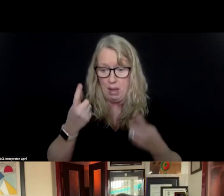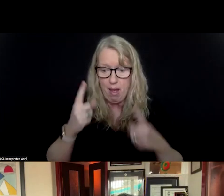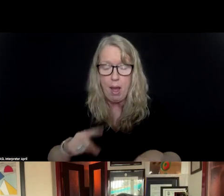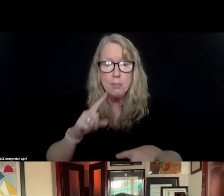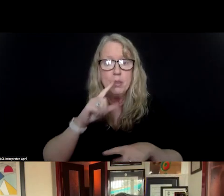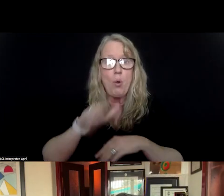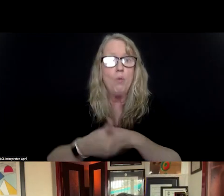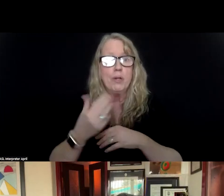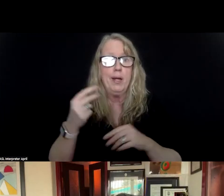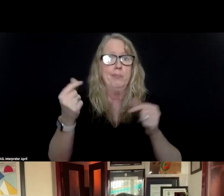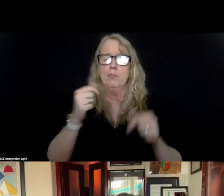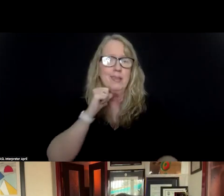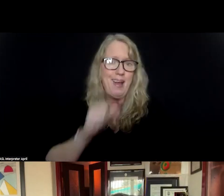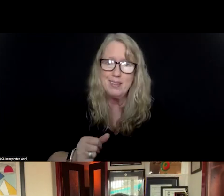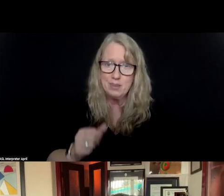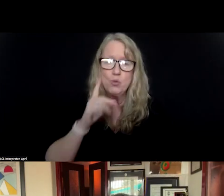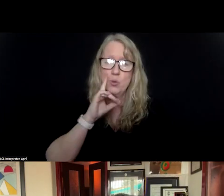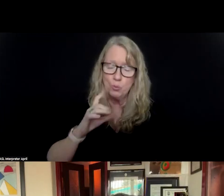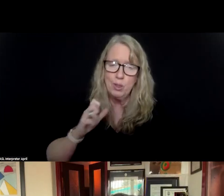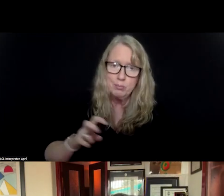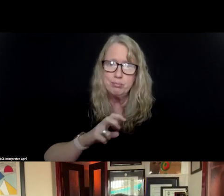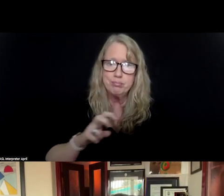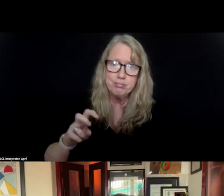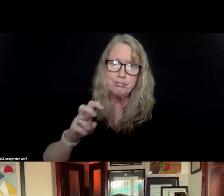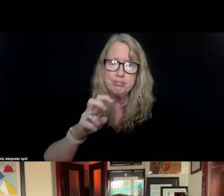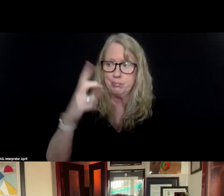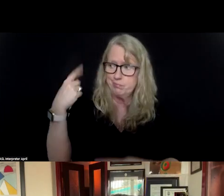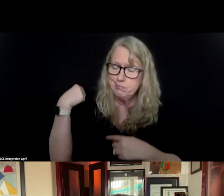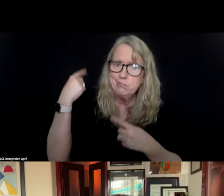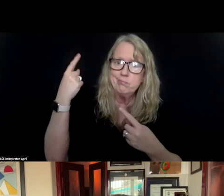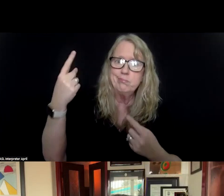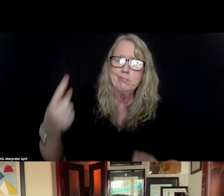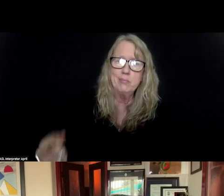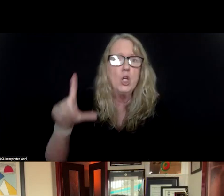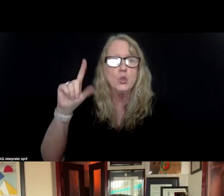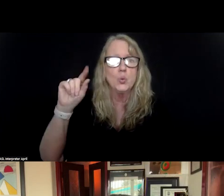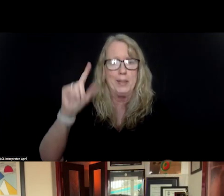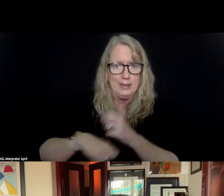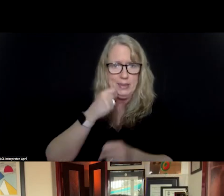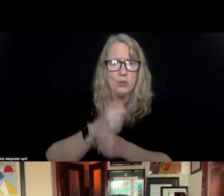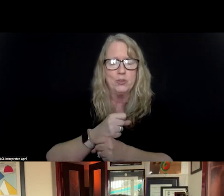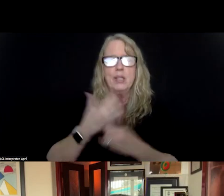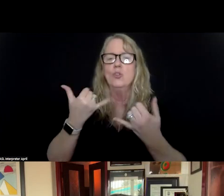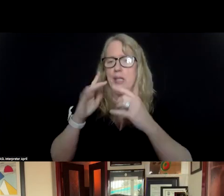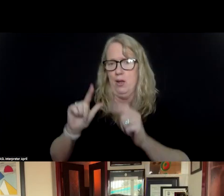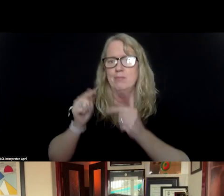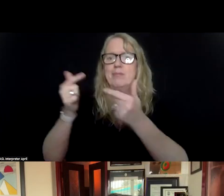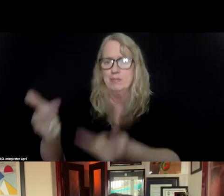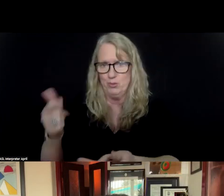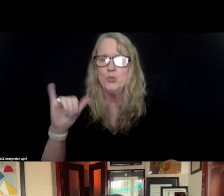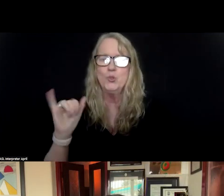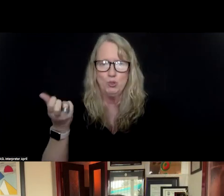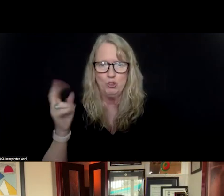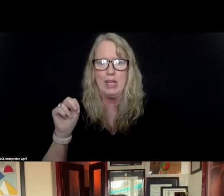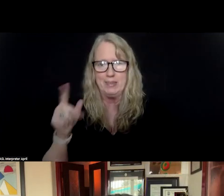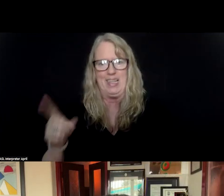overnight. It was a journey over 20 years. And so I'm gonna hand it over to Jason.